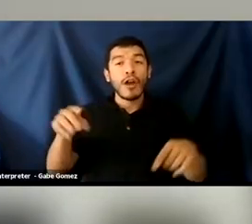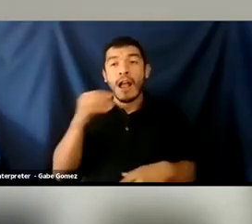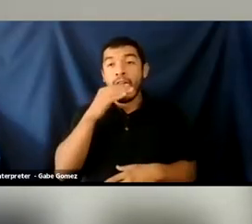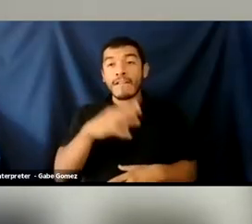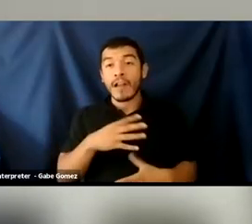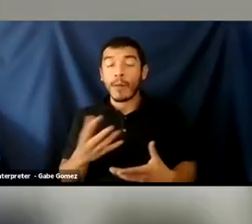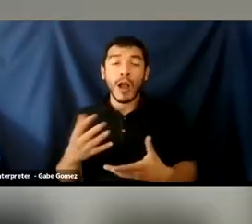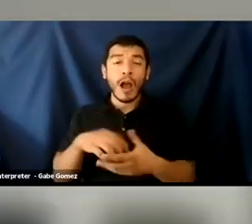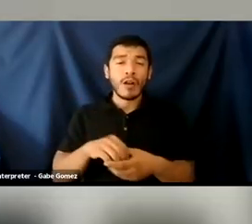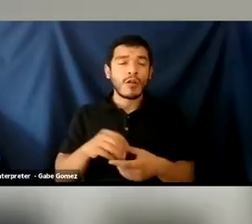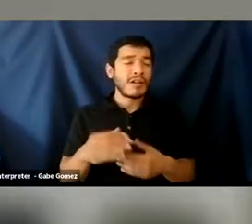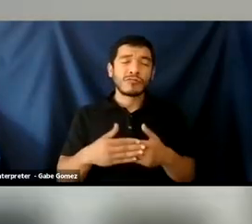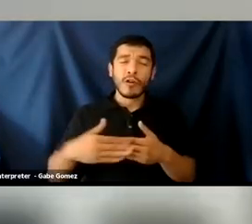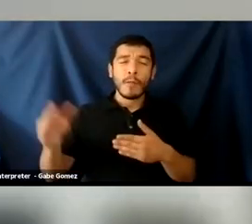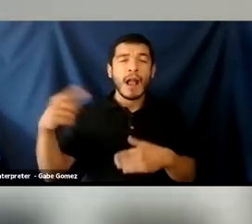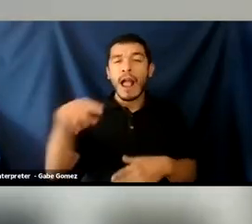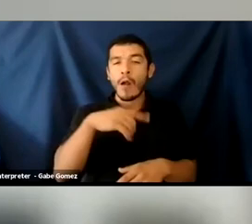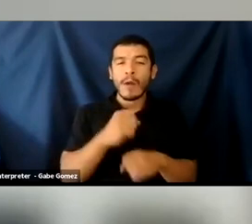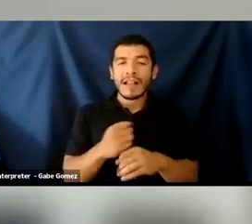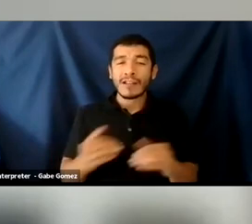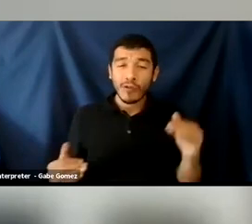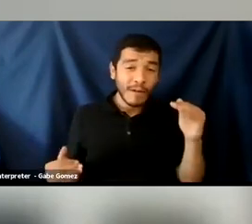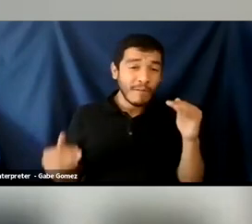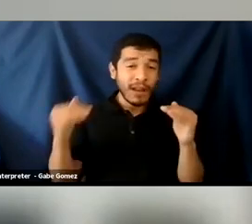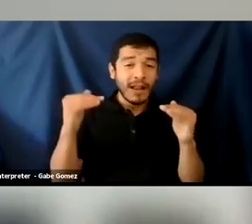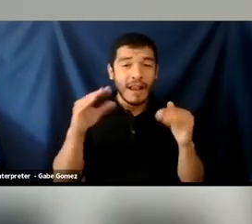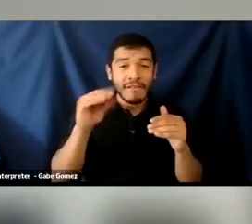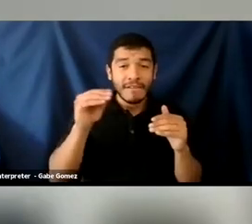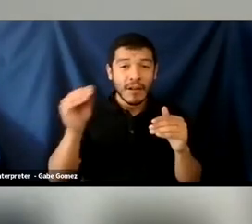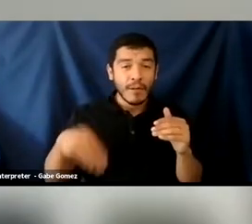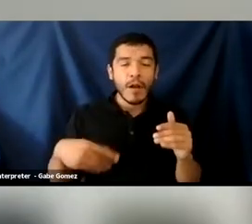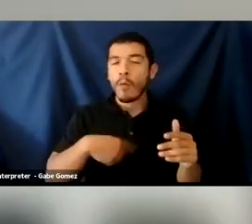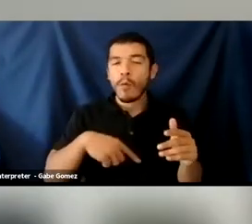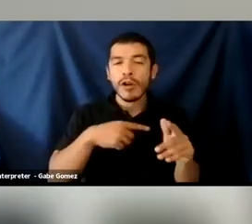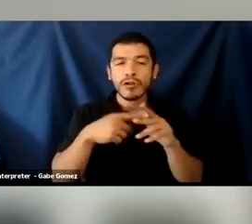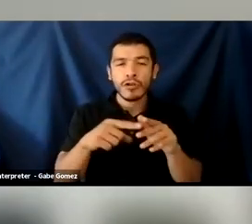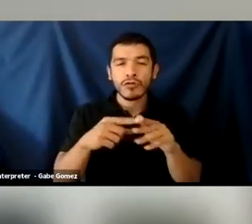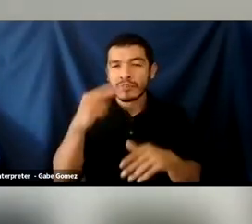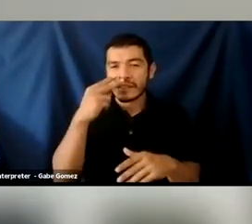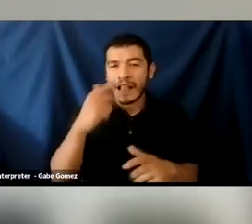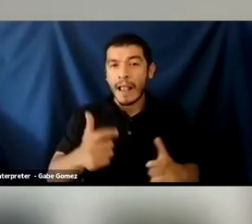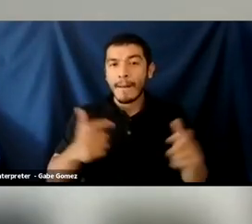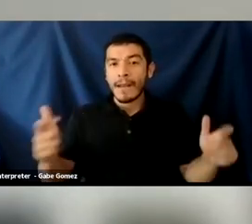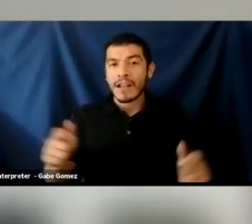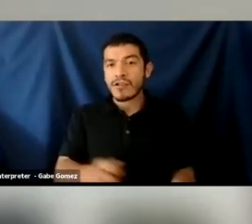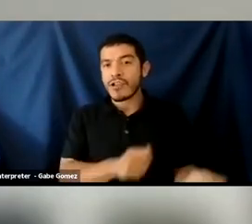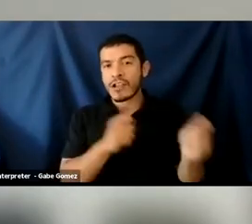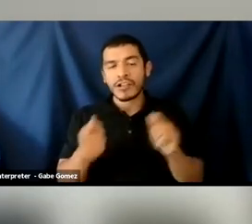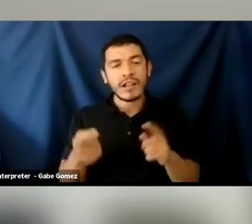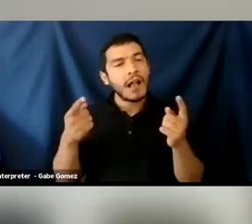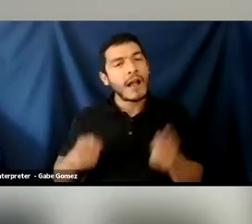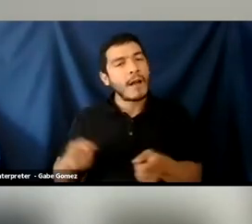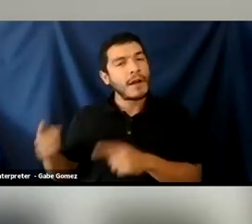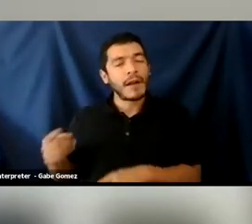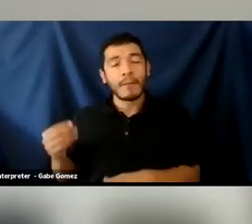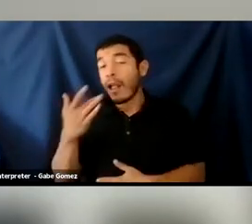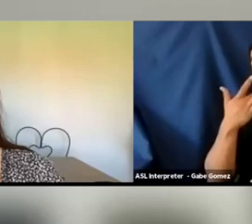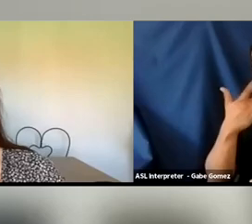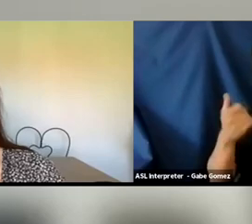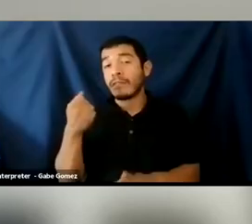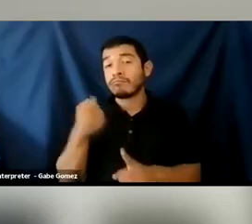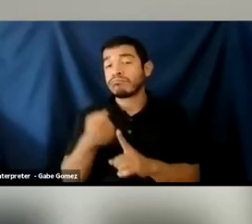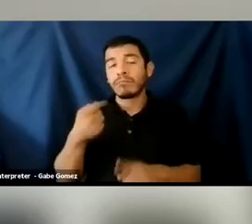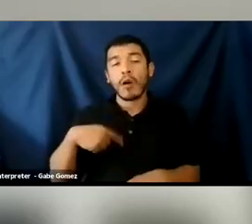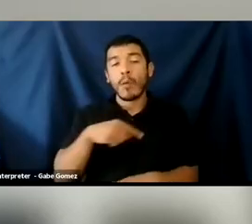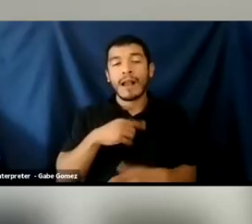we get to a parity of 50%, we start to see big change happening. And luckily we